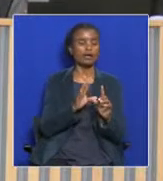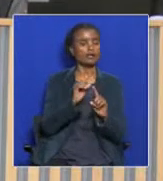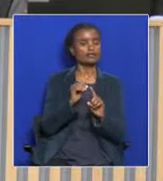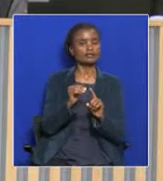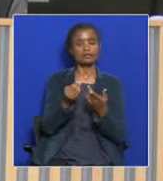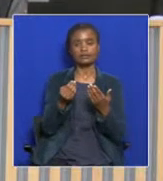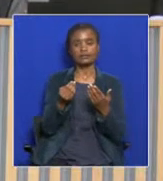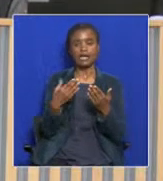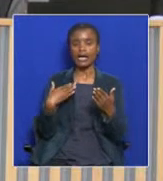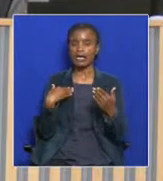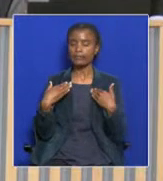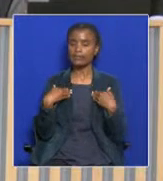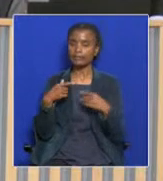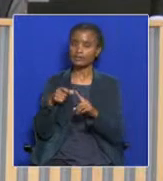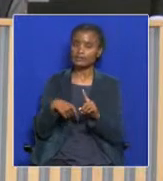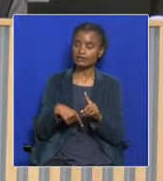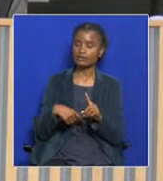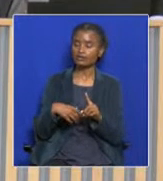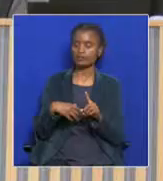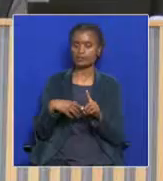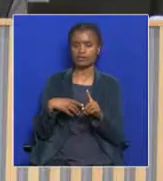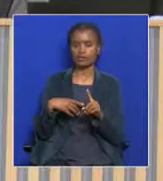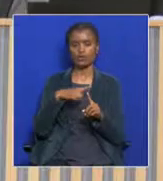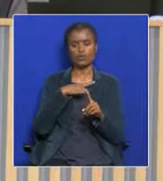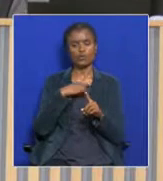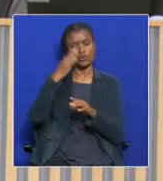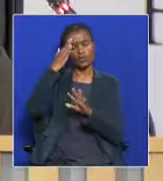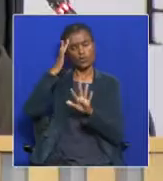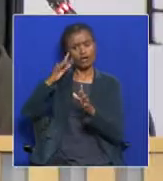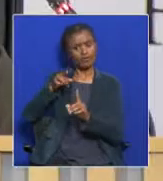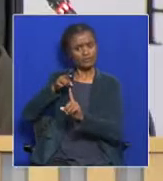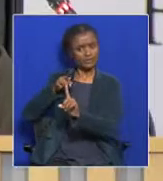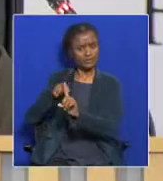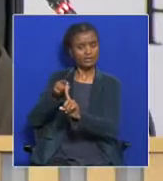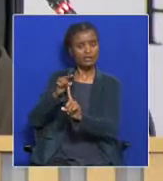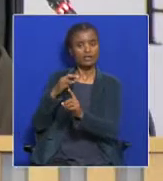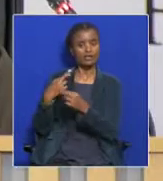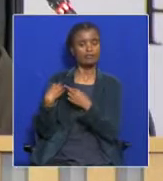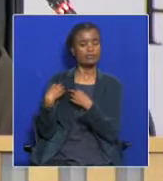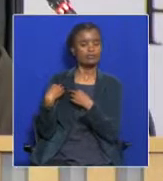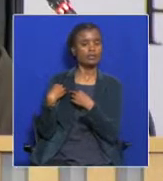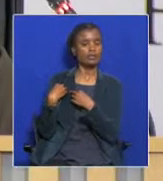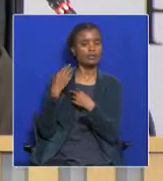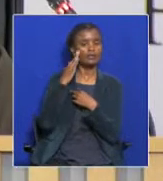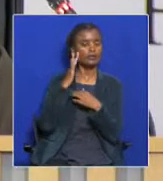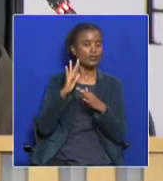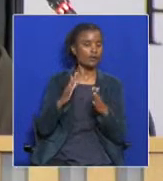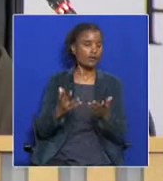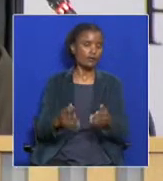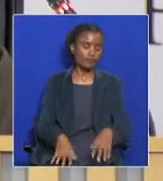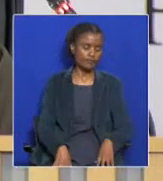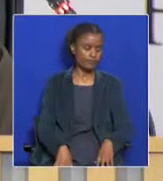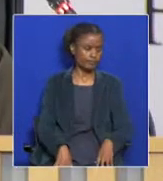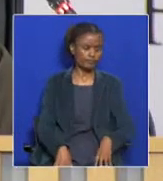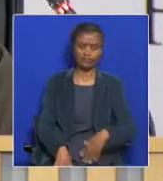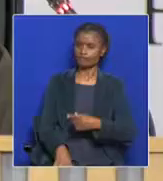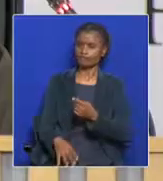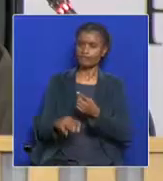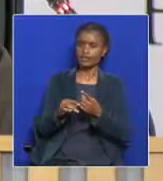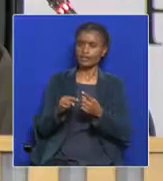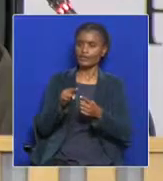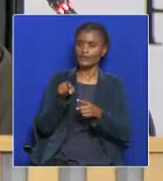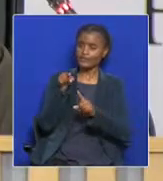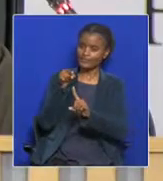How did you know he's the one responsible for this? He was not the one responsible. So how could he give you an answer if